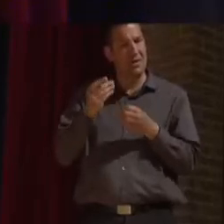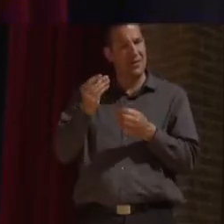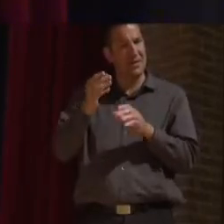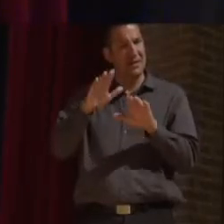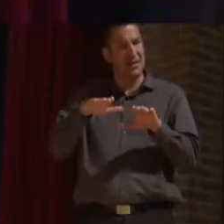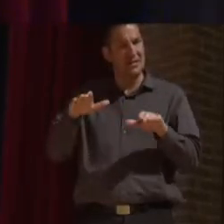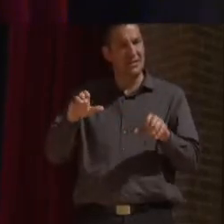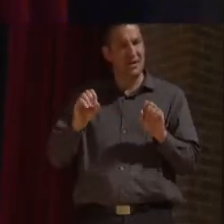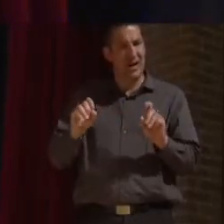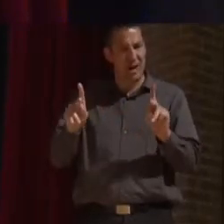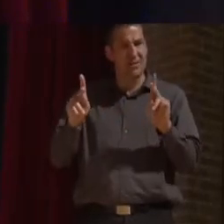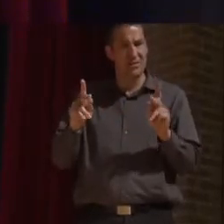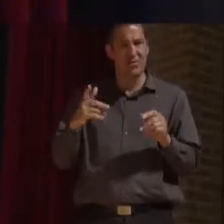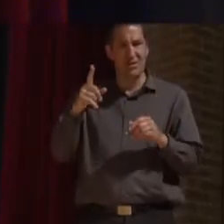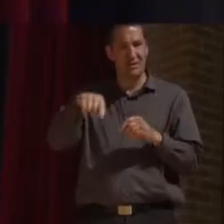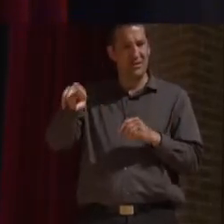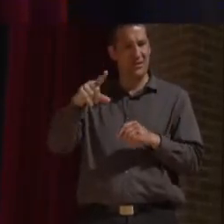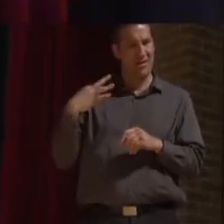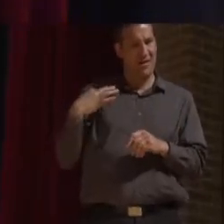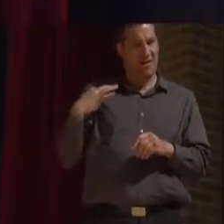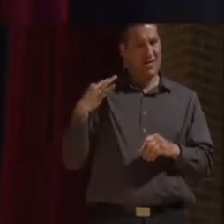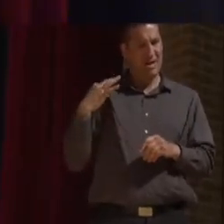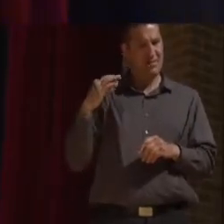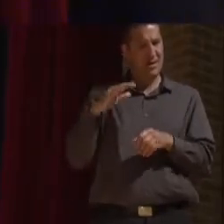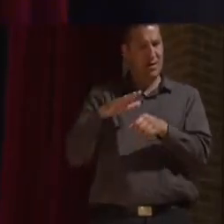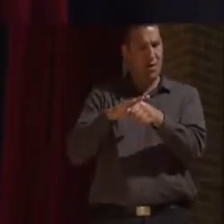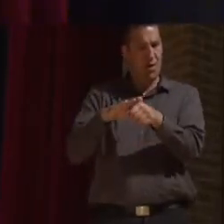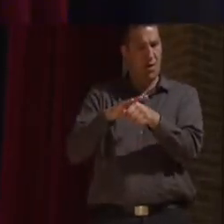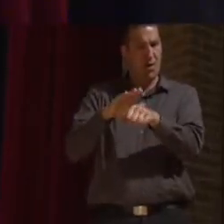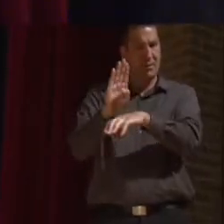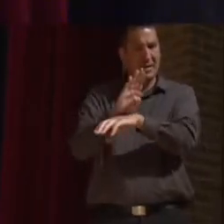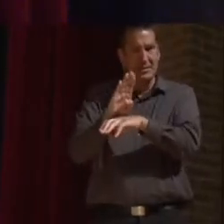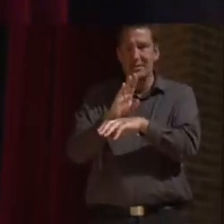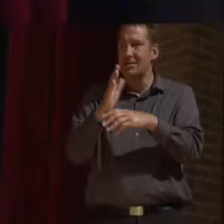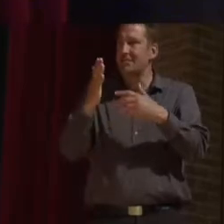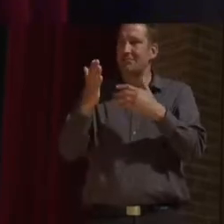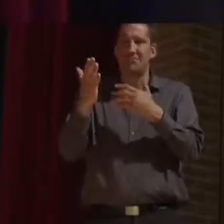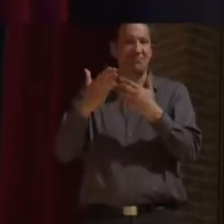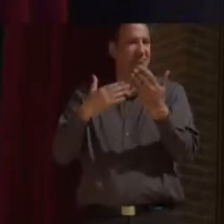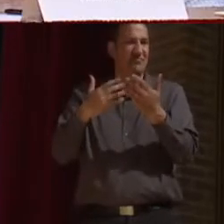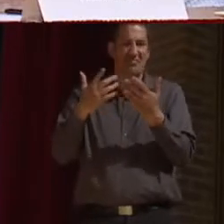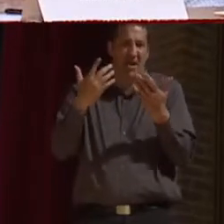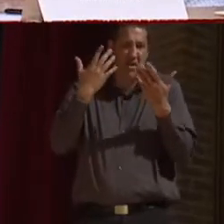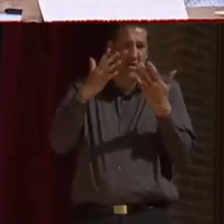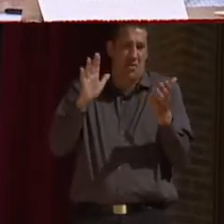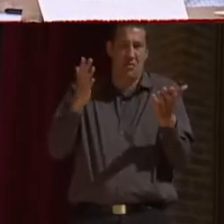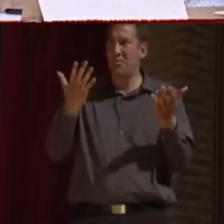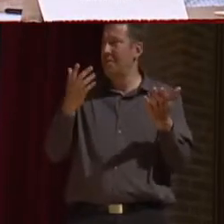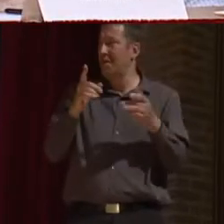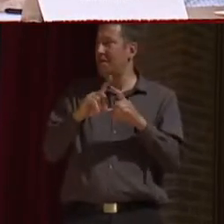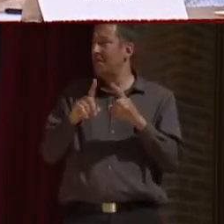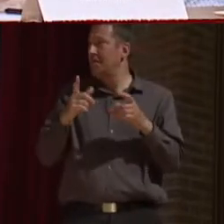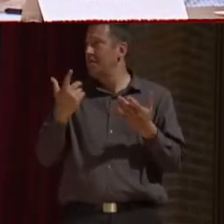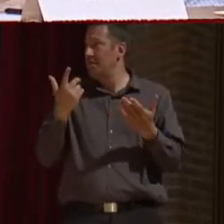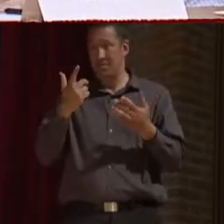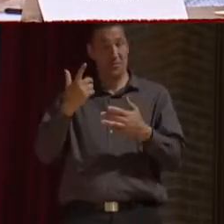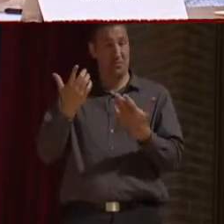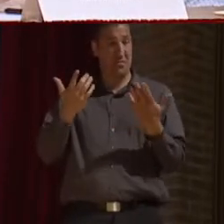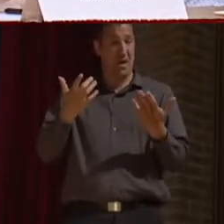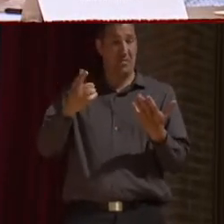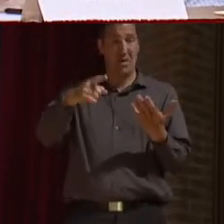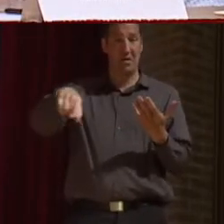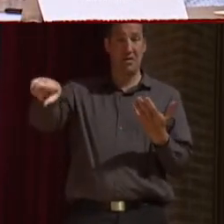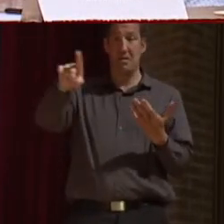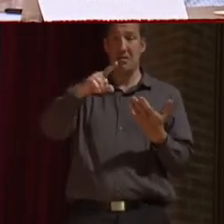volunteer opportunities at local businesses somehow, some way. I don't know what that looks like, but your employees might be